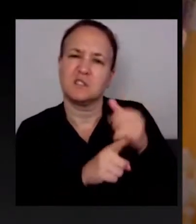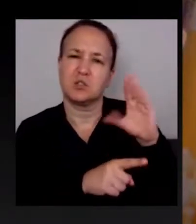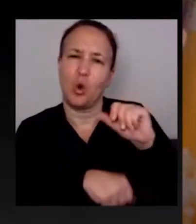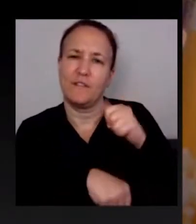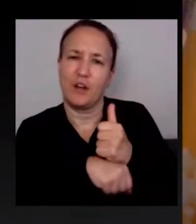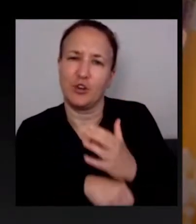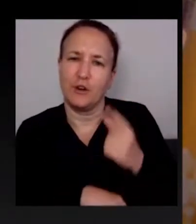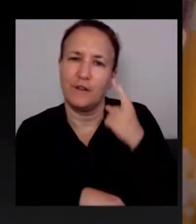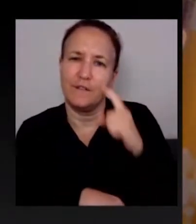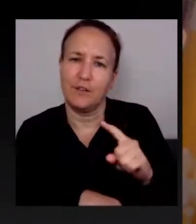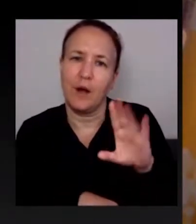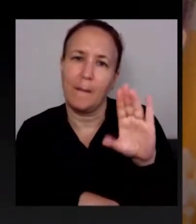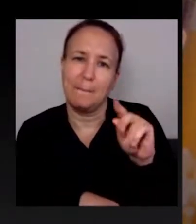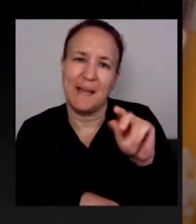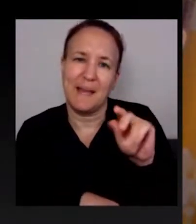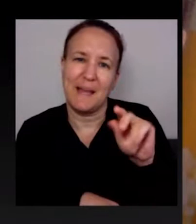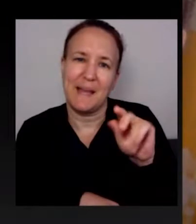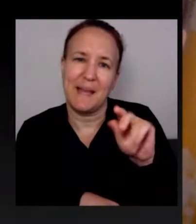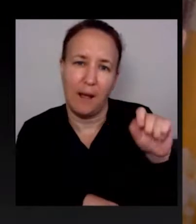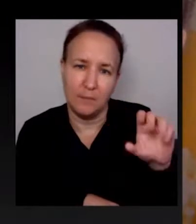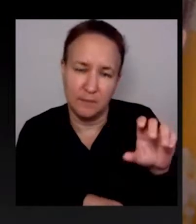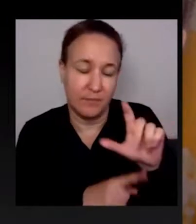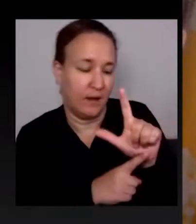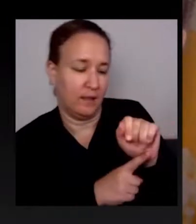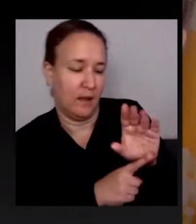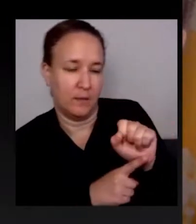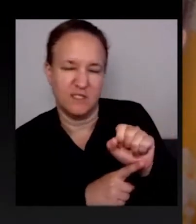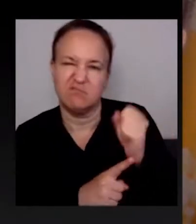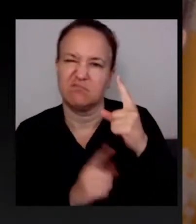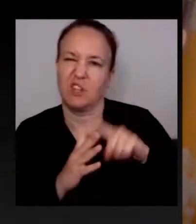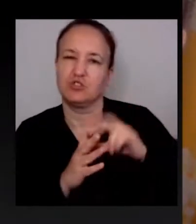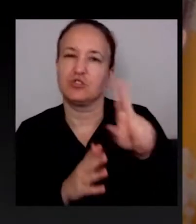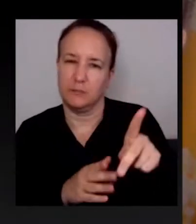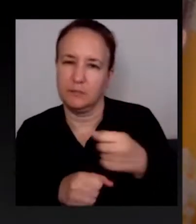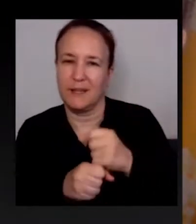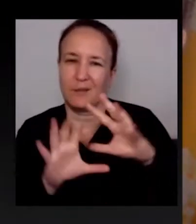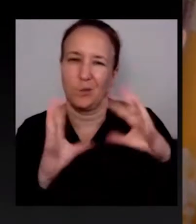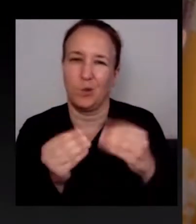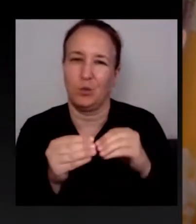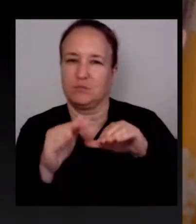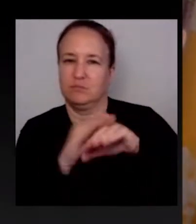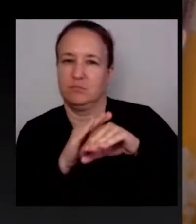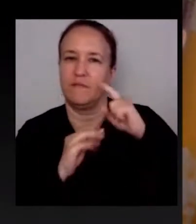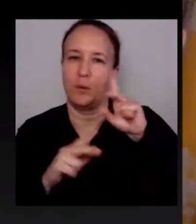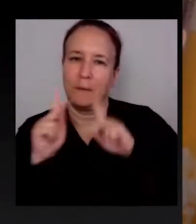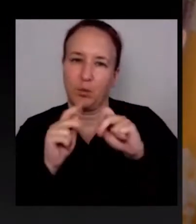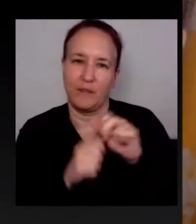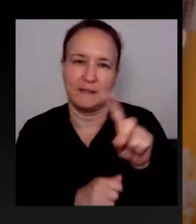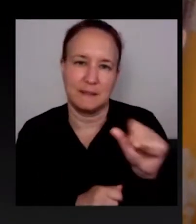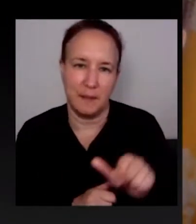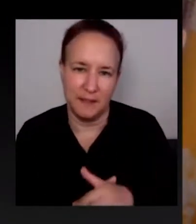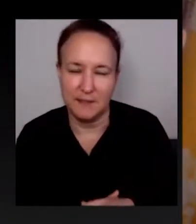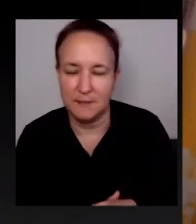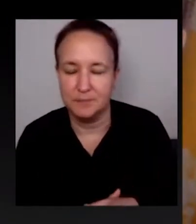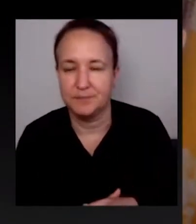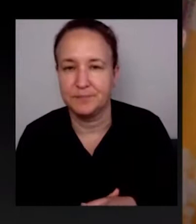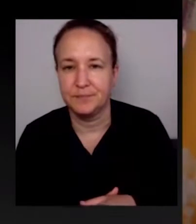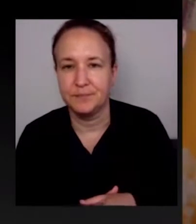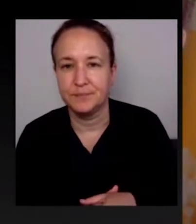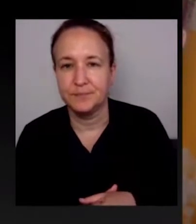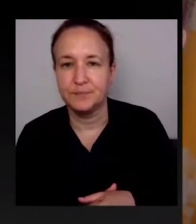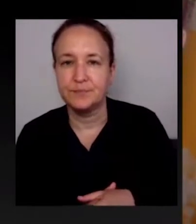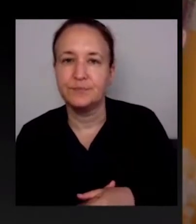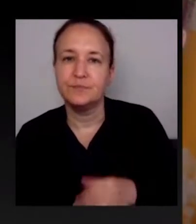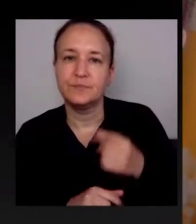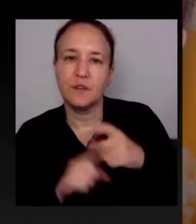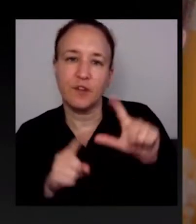of Bansen Labs. Bansen Labs is a startup making the world more accessible for people with disabilities. Coming out of the